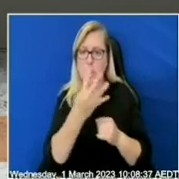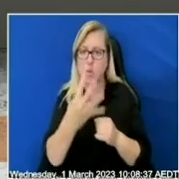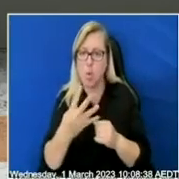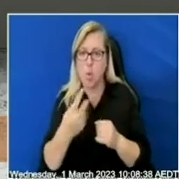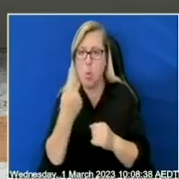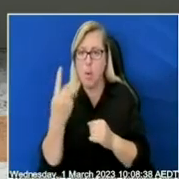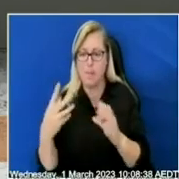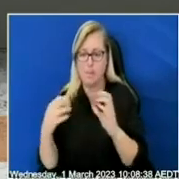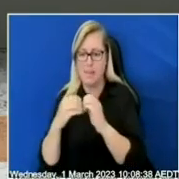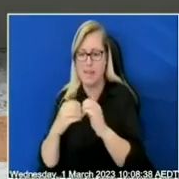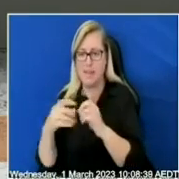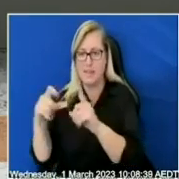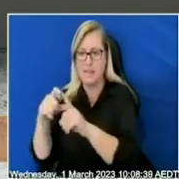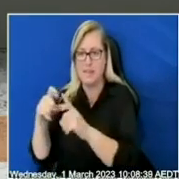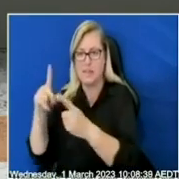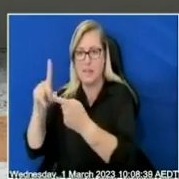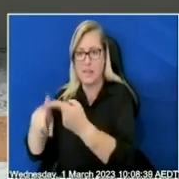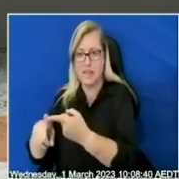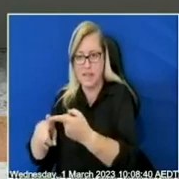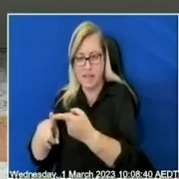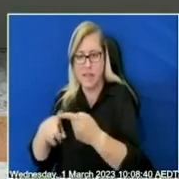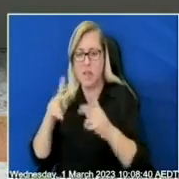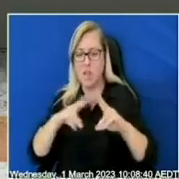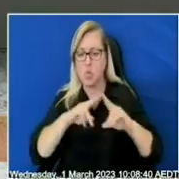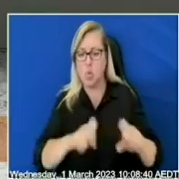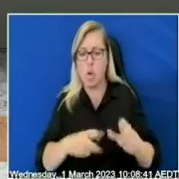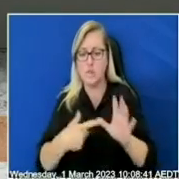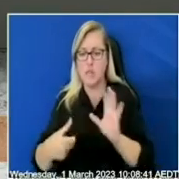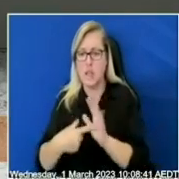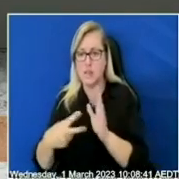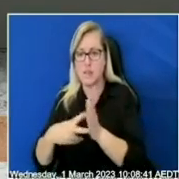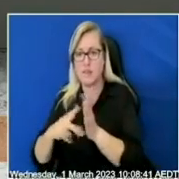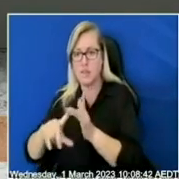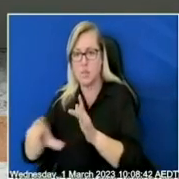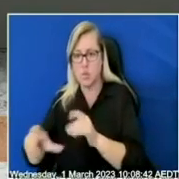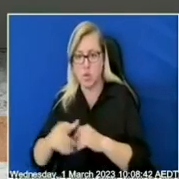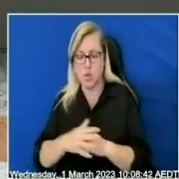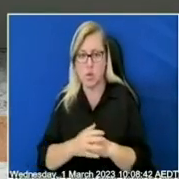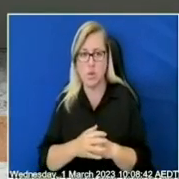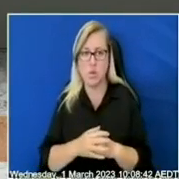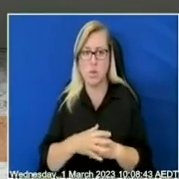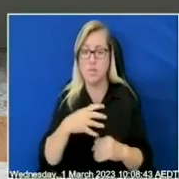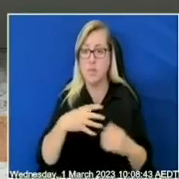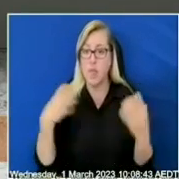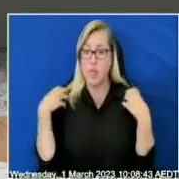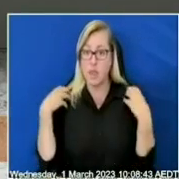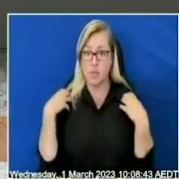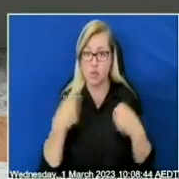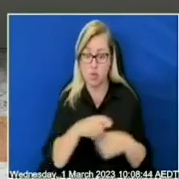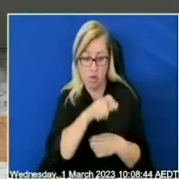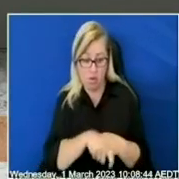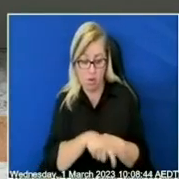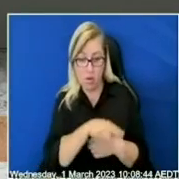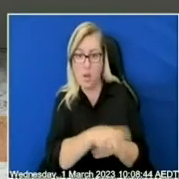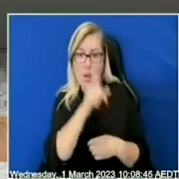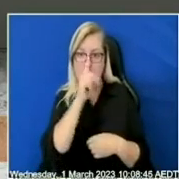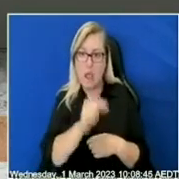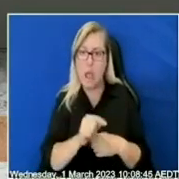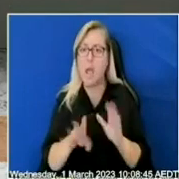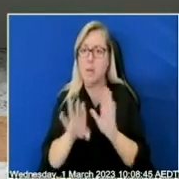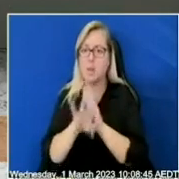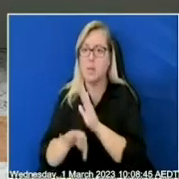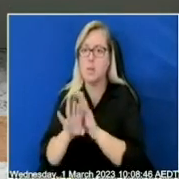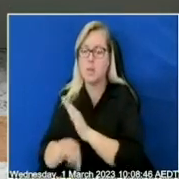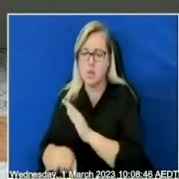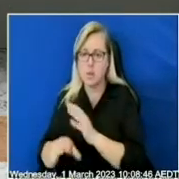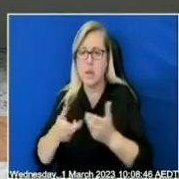Victoria, namely, a commissioner may make an order excluding any person from a proceeding of the Royal Commission if